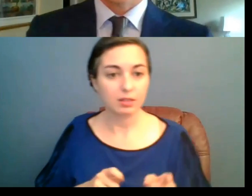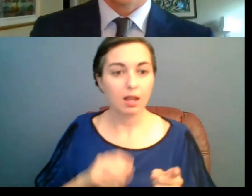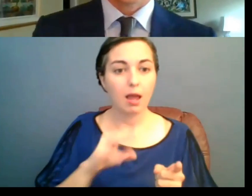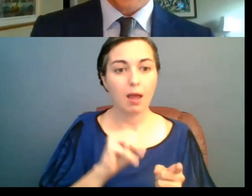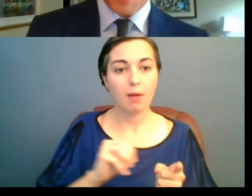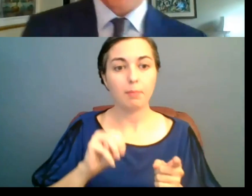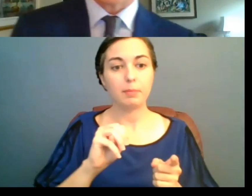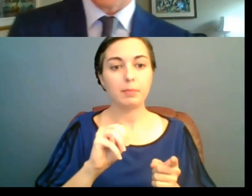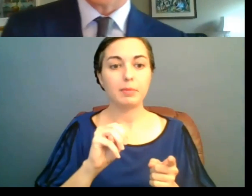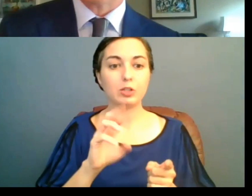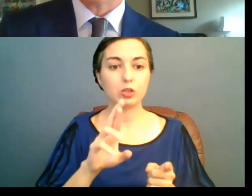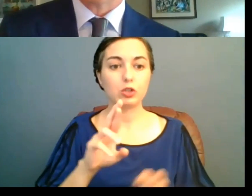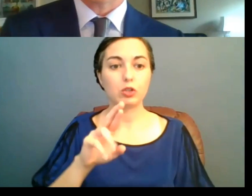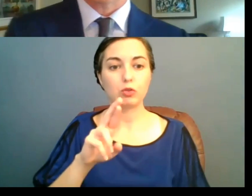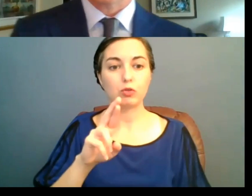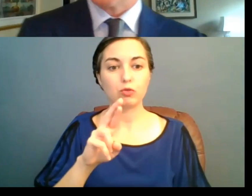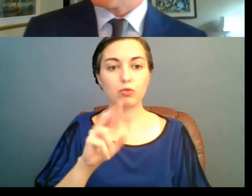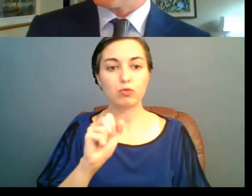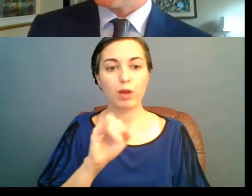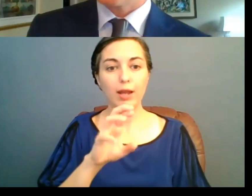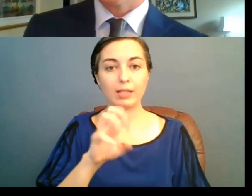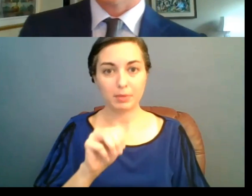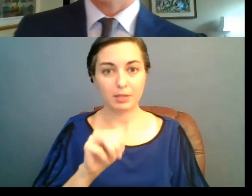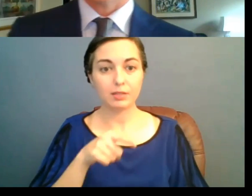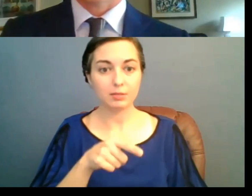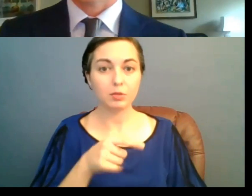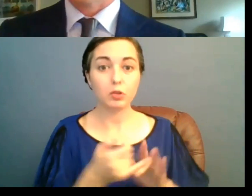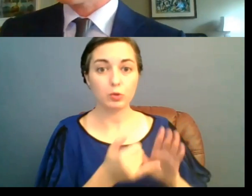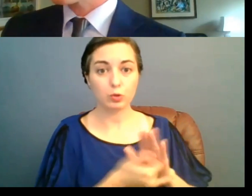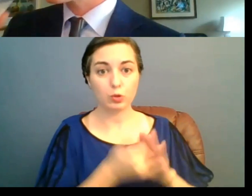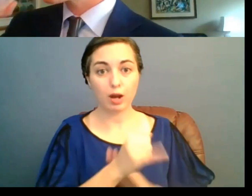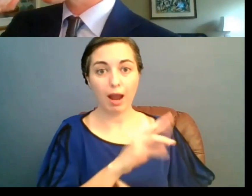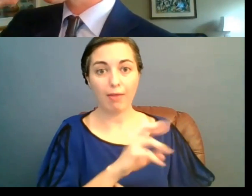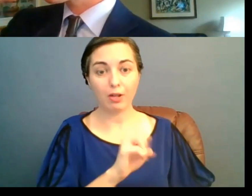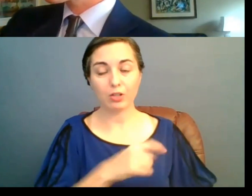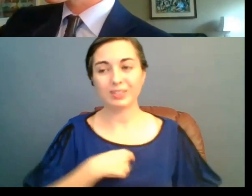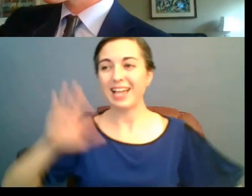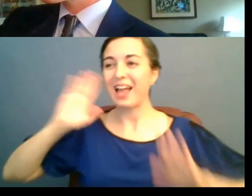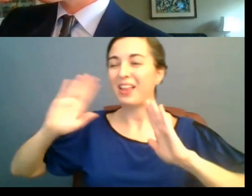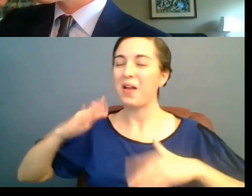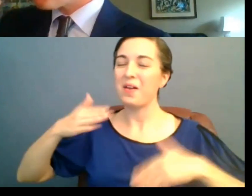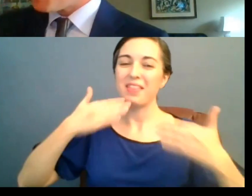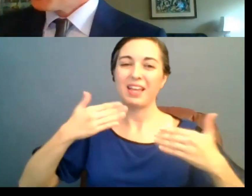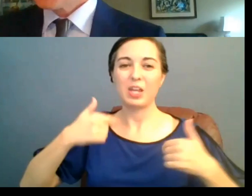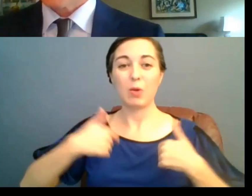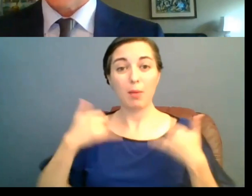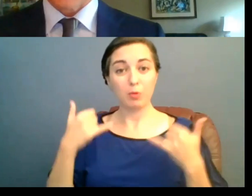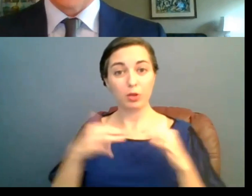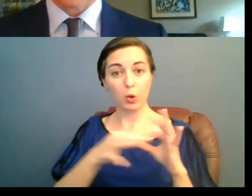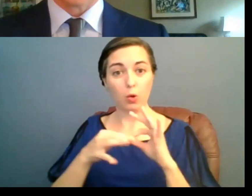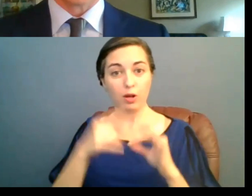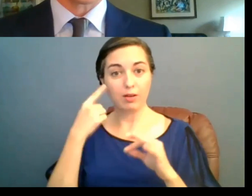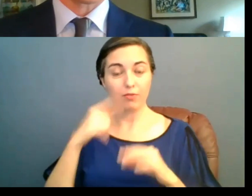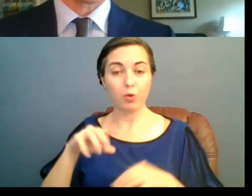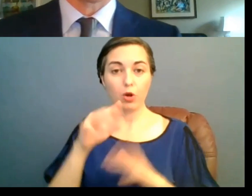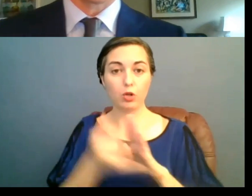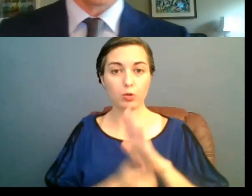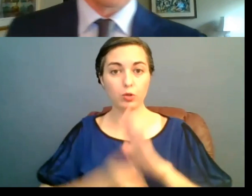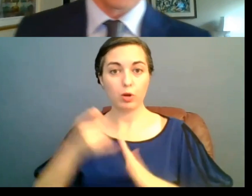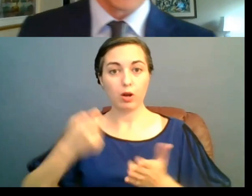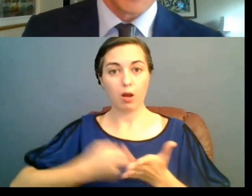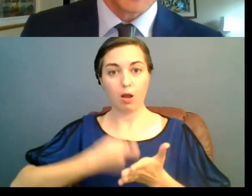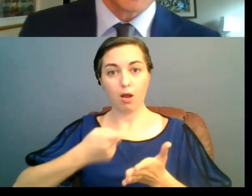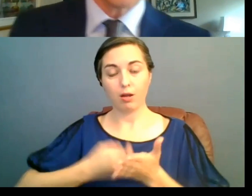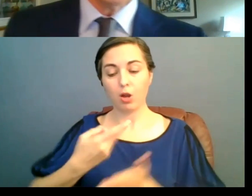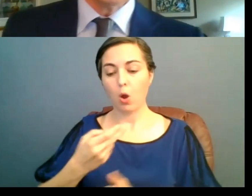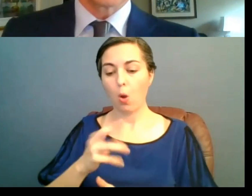First of all, thanks for having me. I am currently the coordinator for New York Hockey Holdings. In layman's terms,